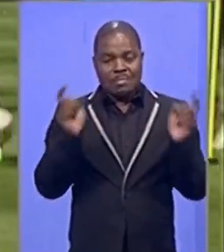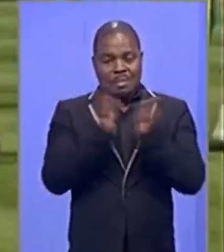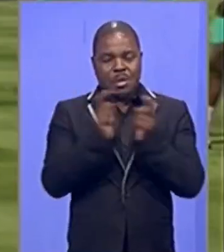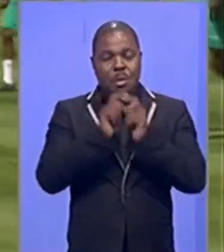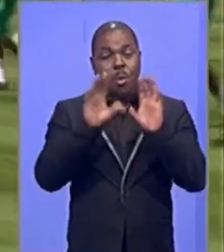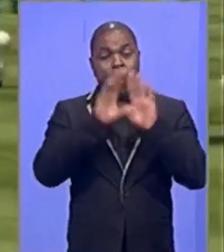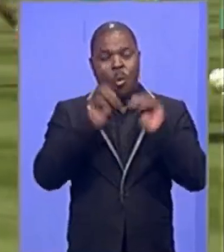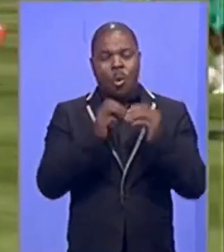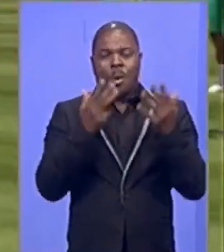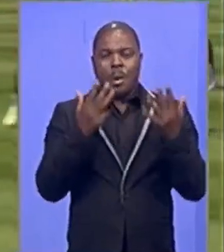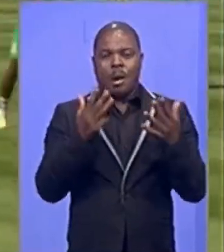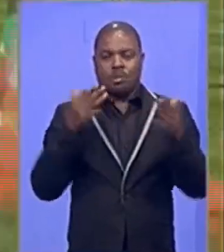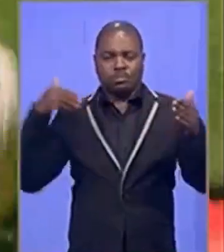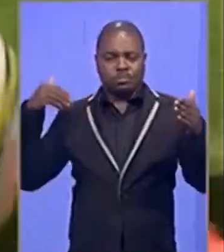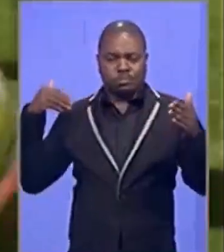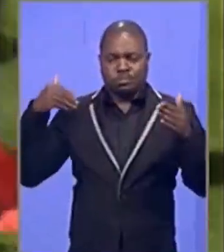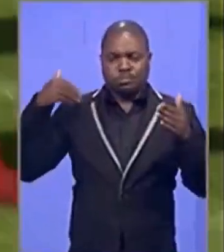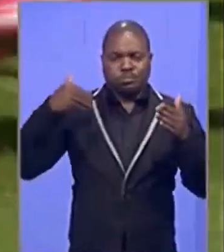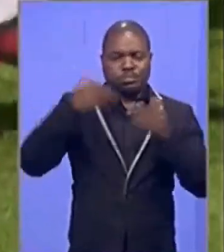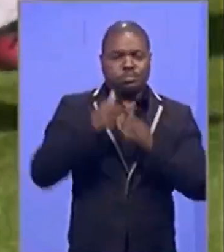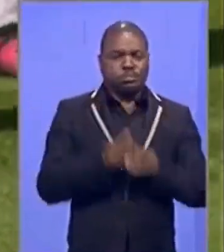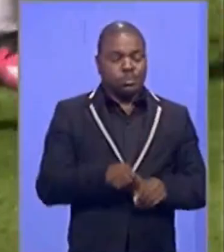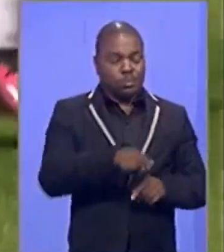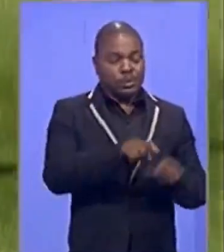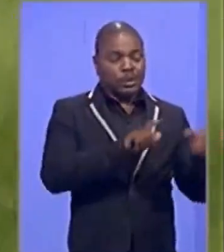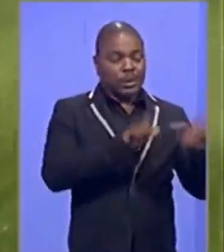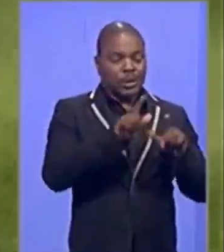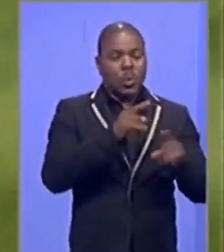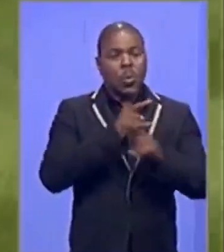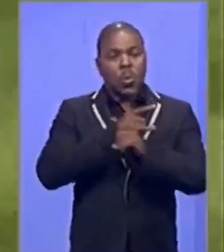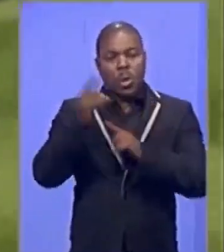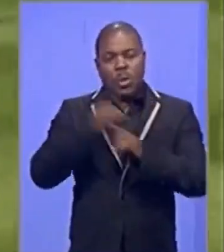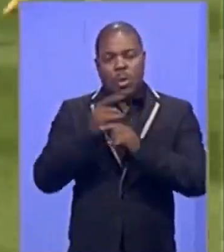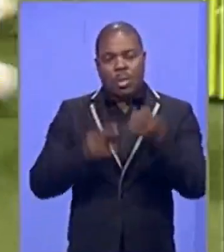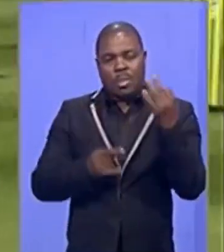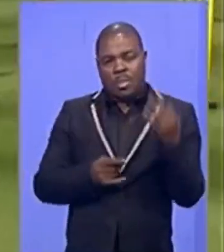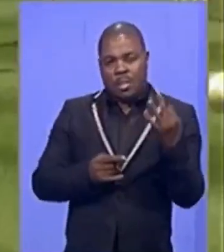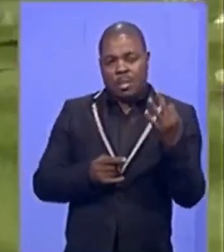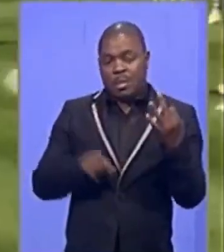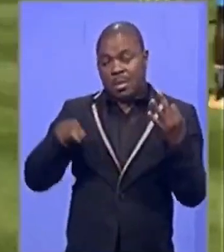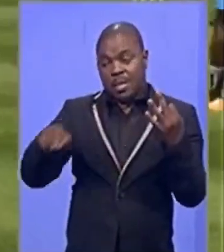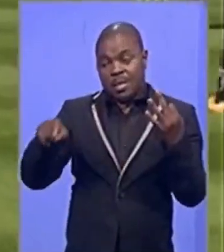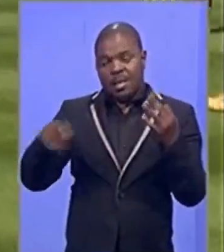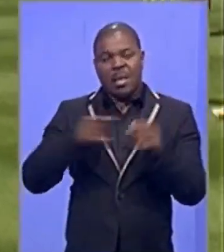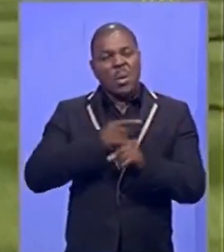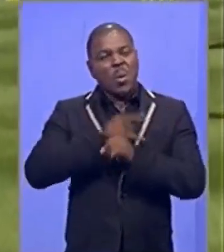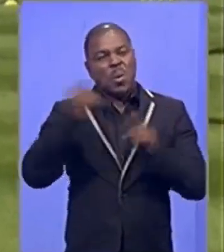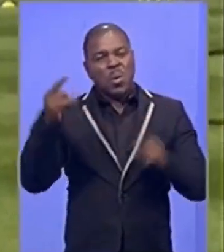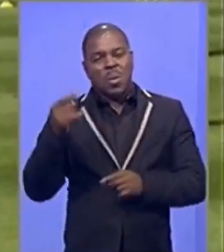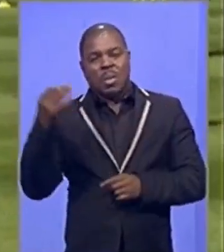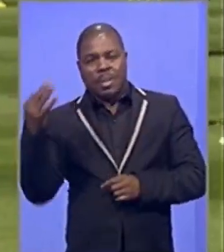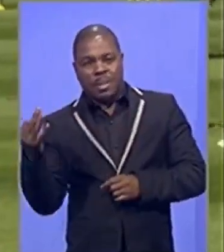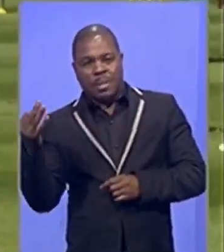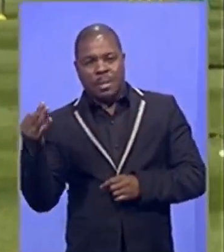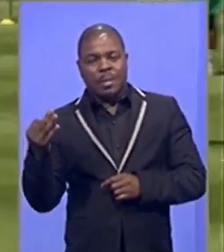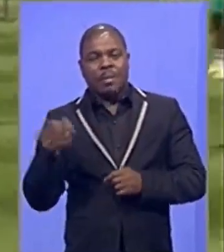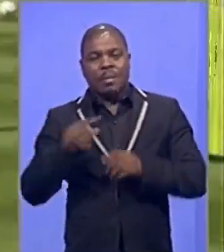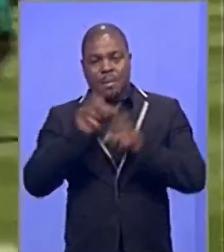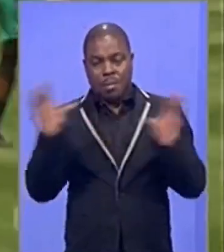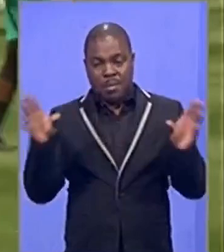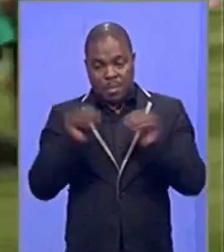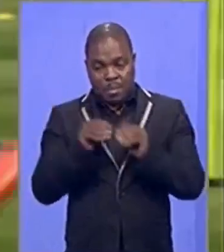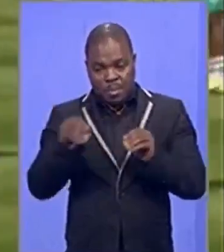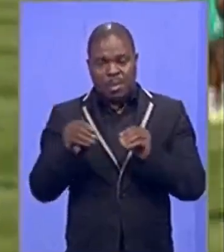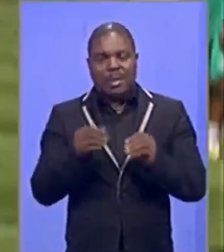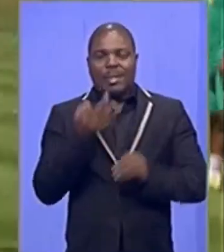senyane mo nakong ya go feta. Sundowns e fentše dipapadi tše tharo, Ahly ya fenya tše tharo, gomme dipapadi